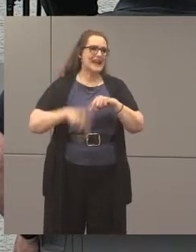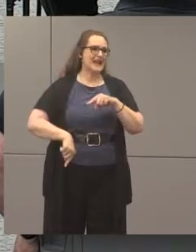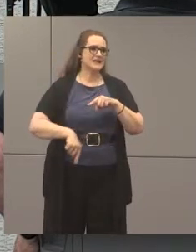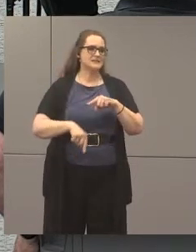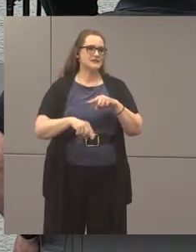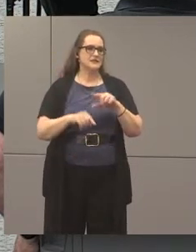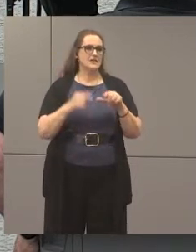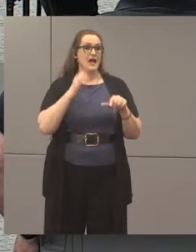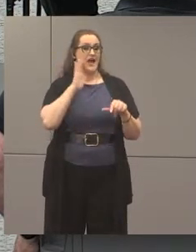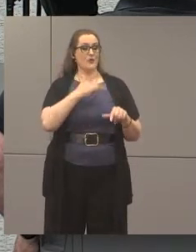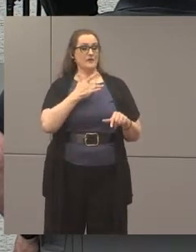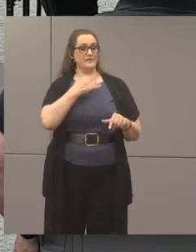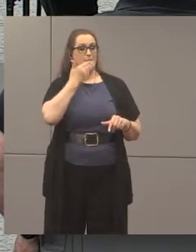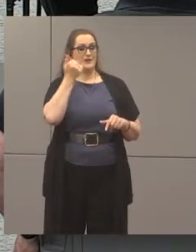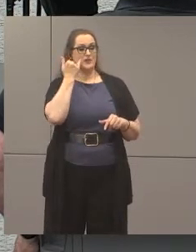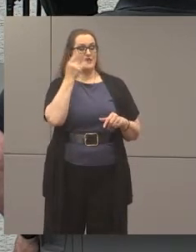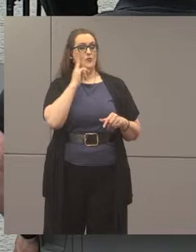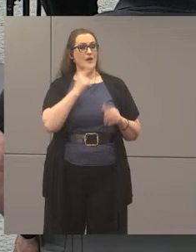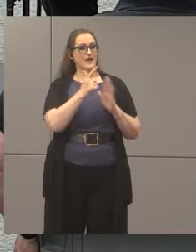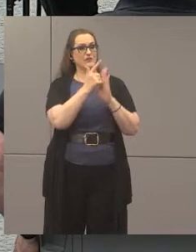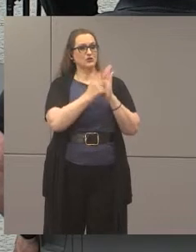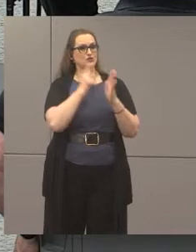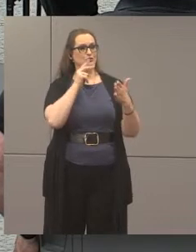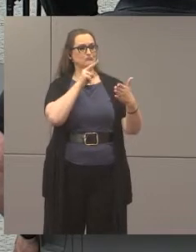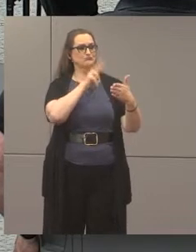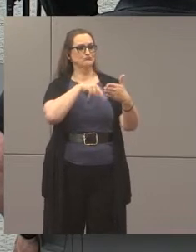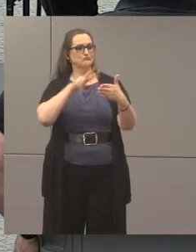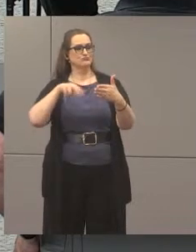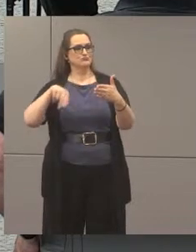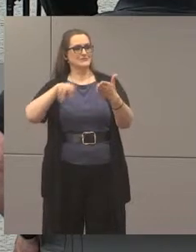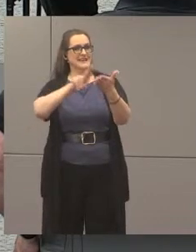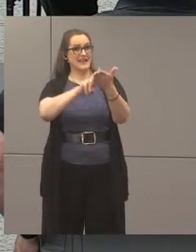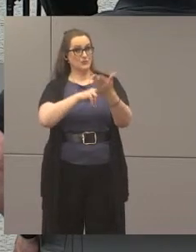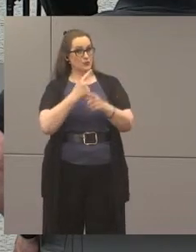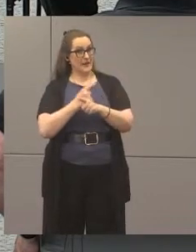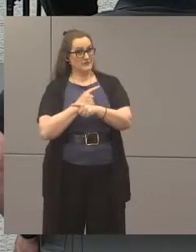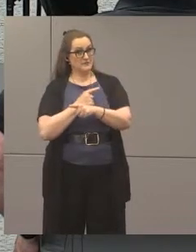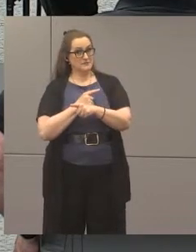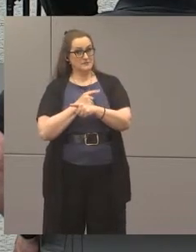better if we're going to have an attorney look over the contract, correct?